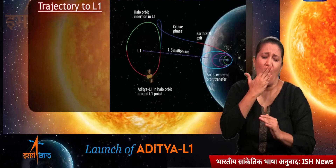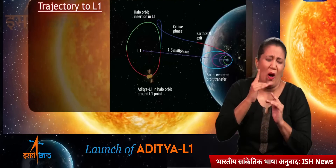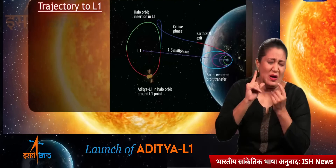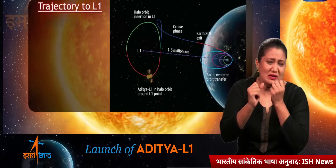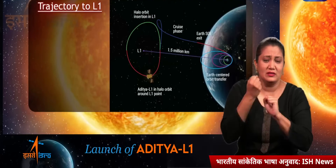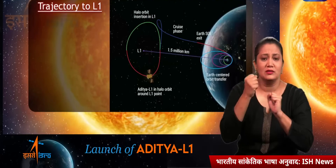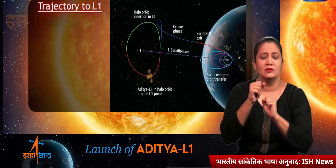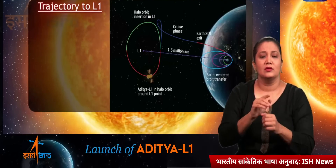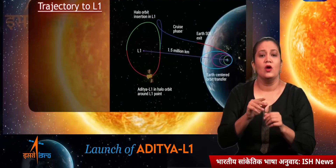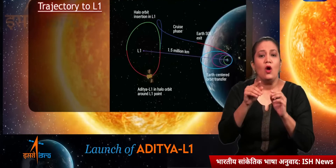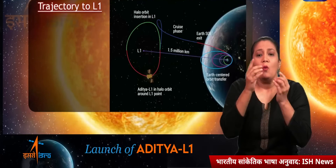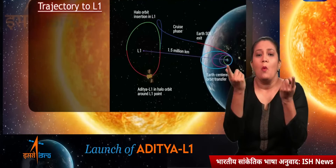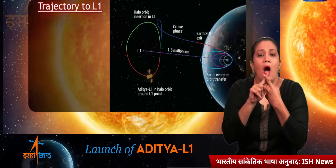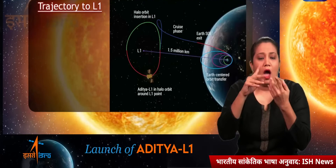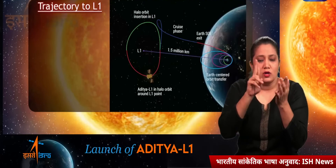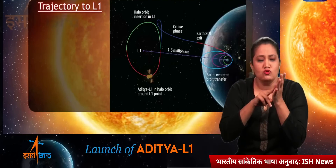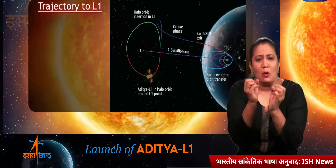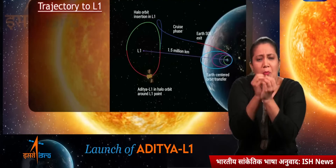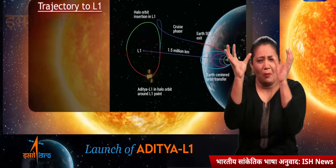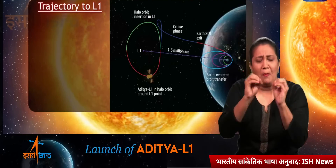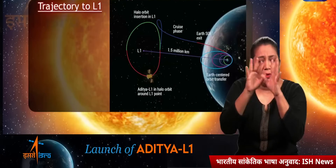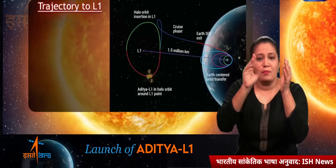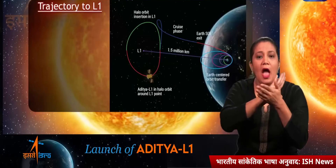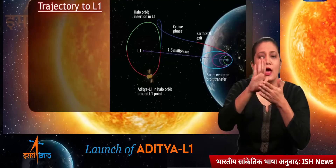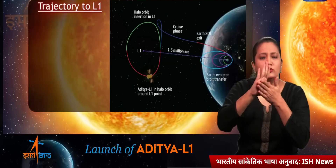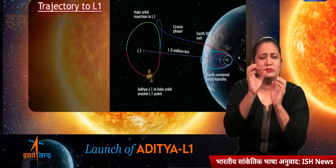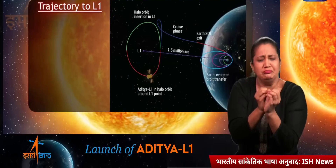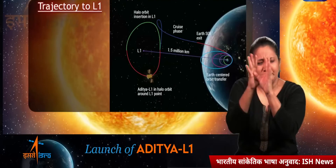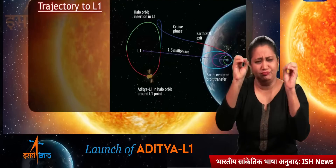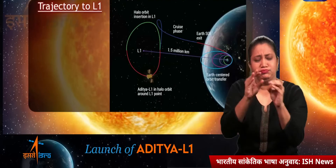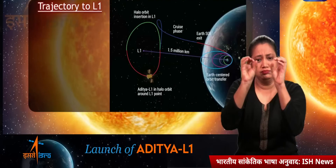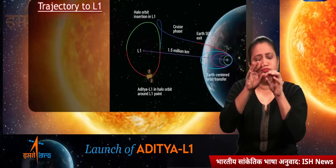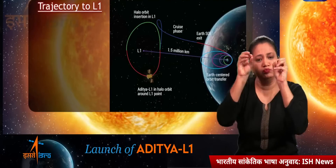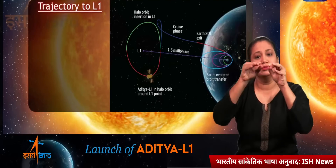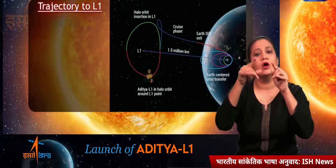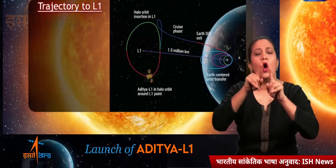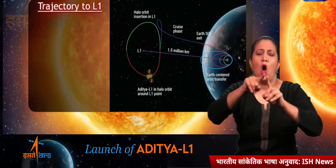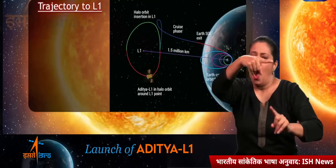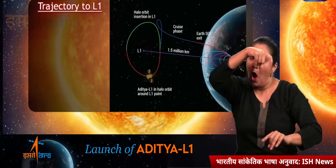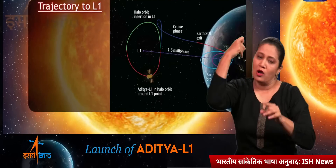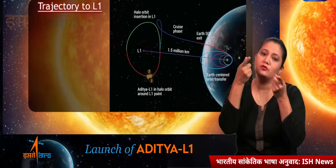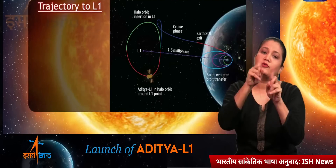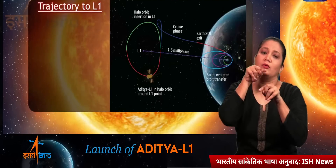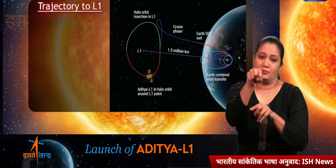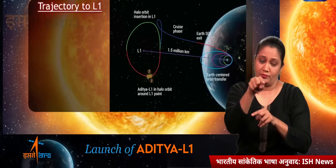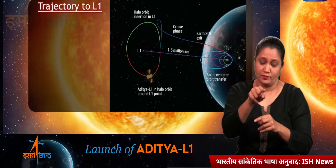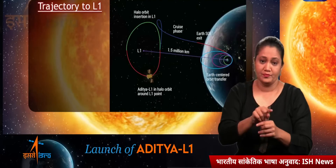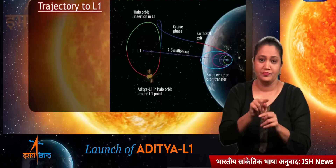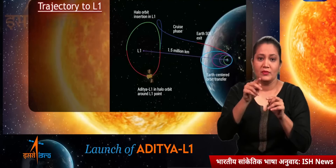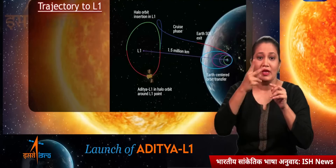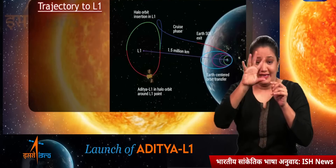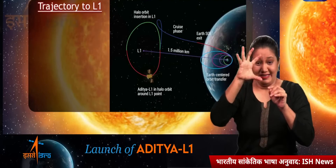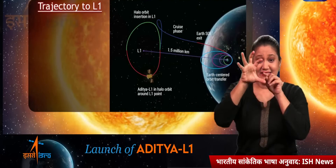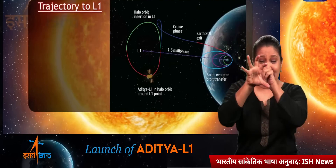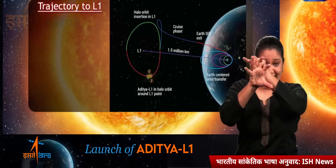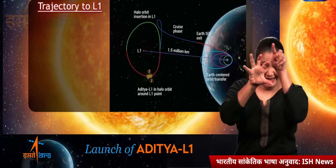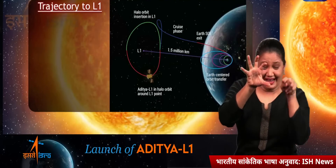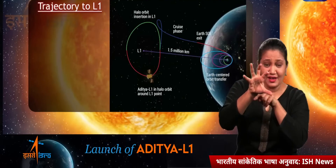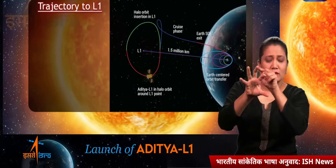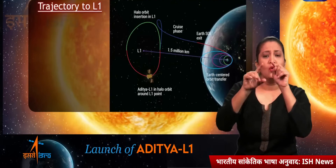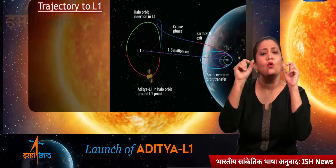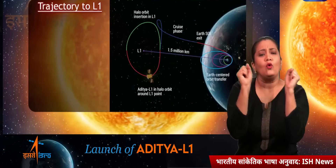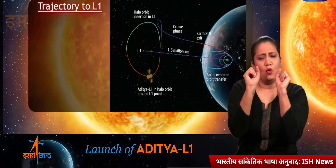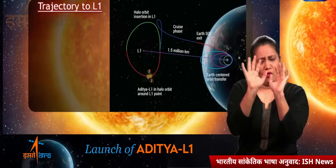is nuclear fusion of hydrogen atoms that takes place in the core. The visible surface of Sun is relatively